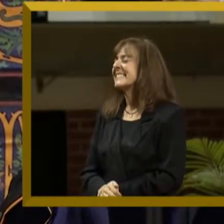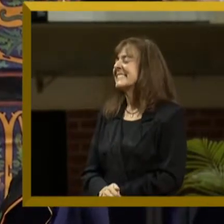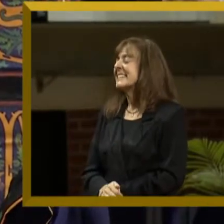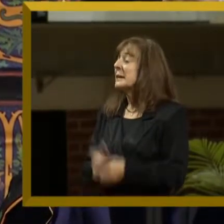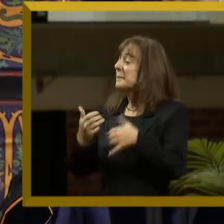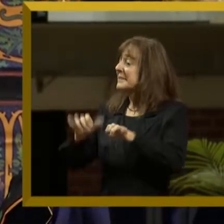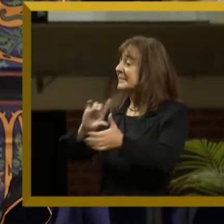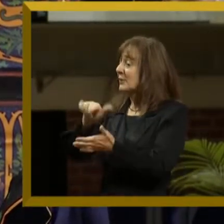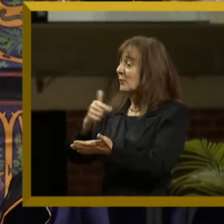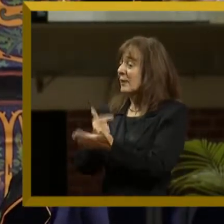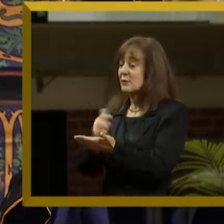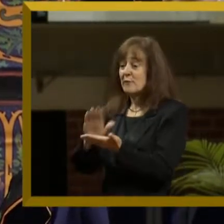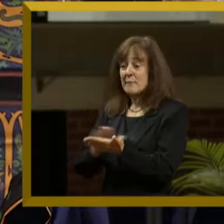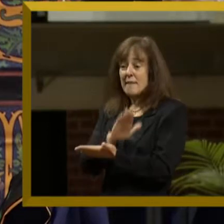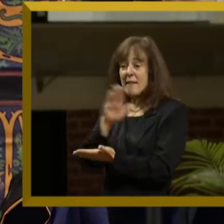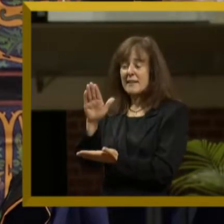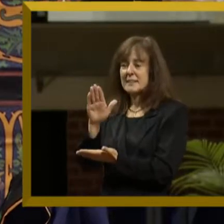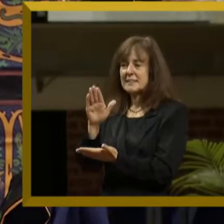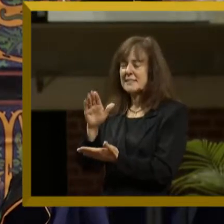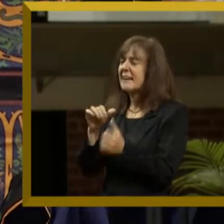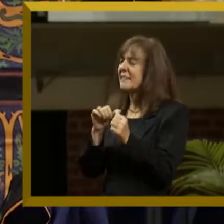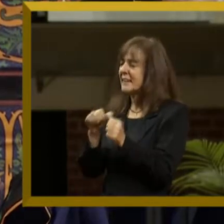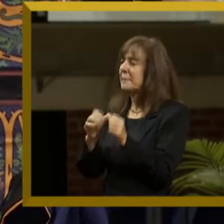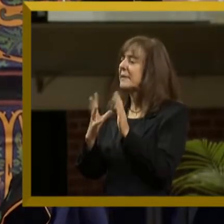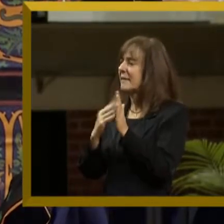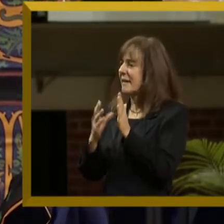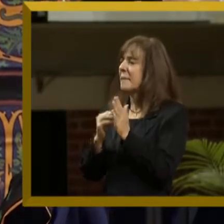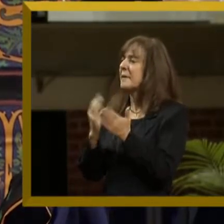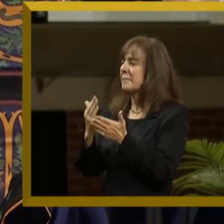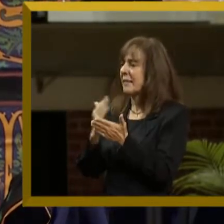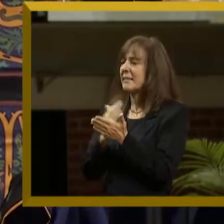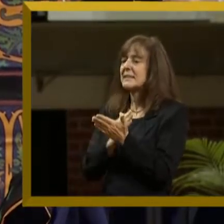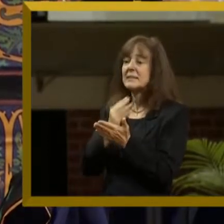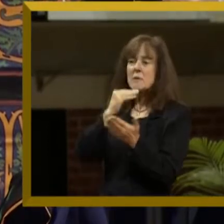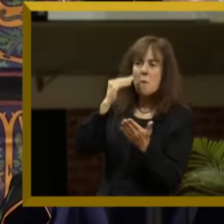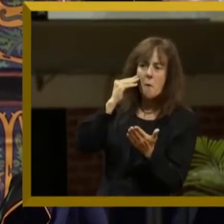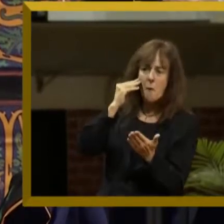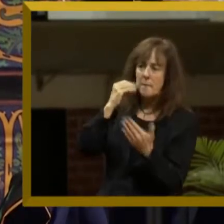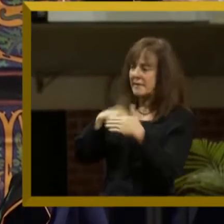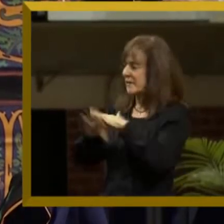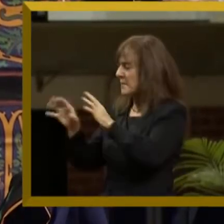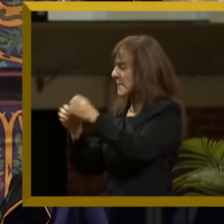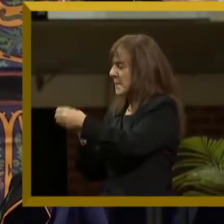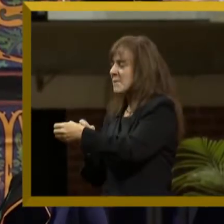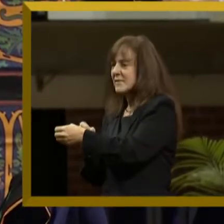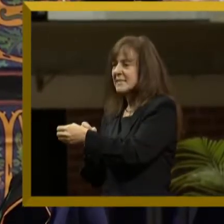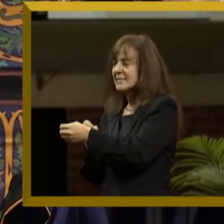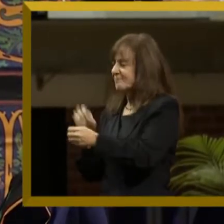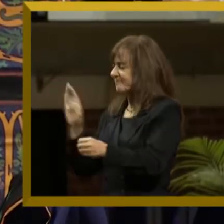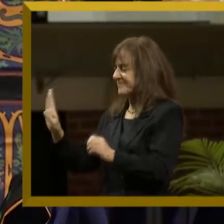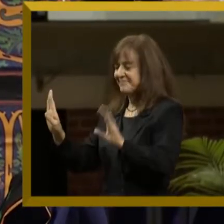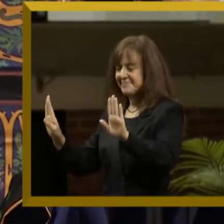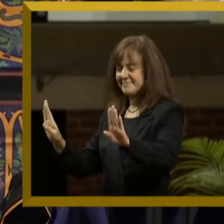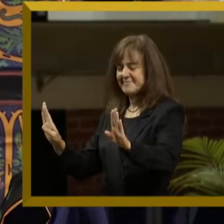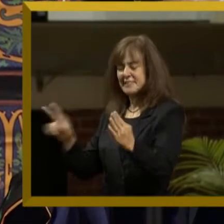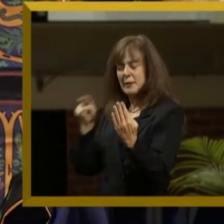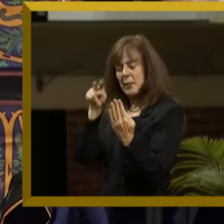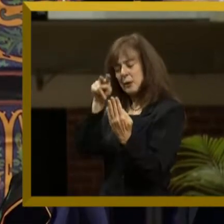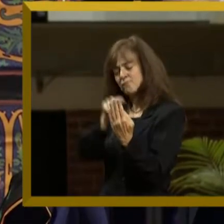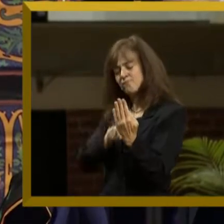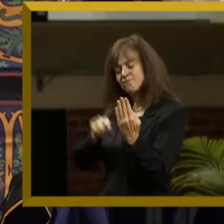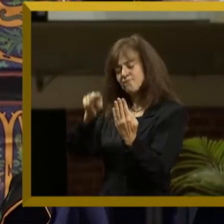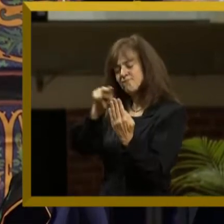Since graduating from college, I've kept a copy of this list both at home and in my office. It has been a guiding